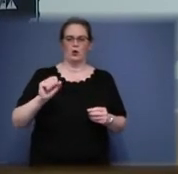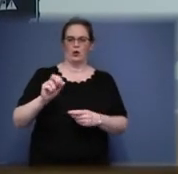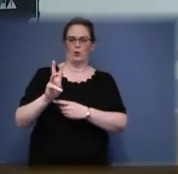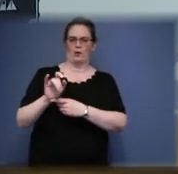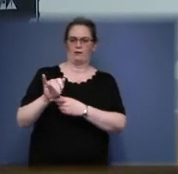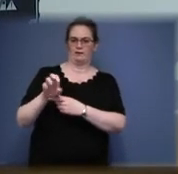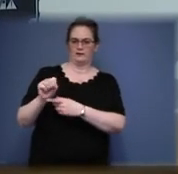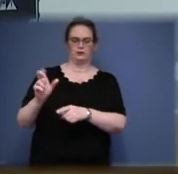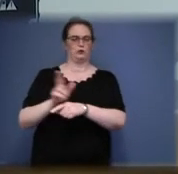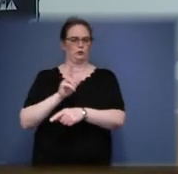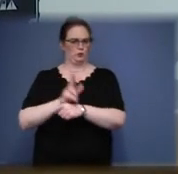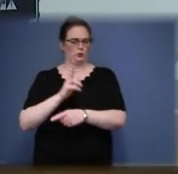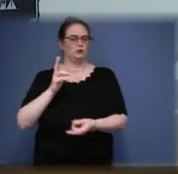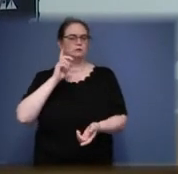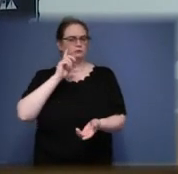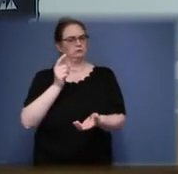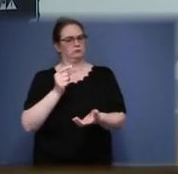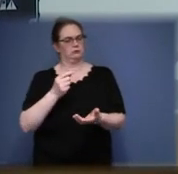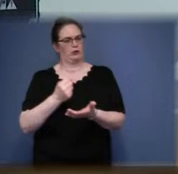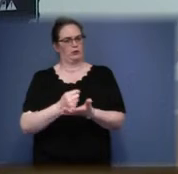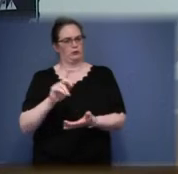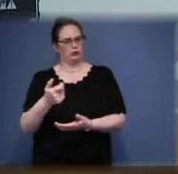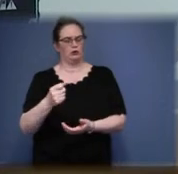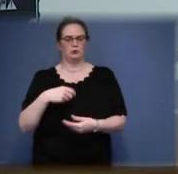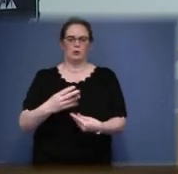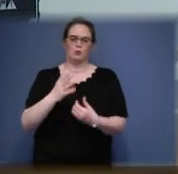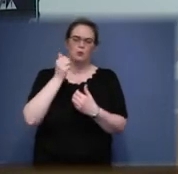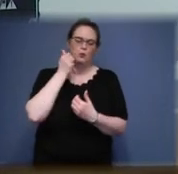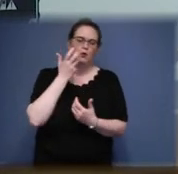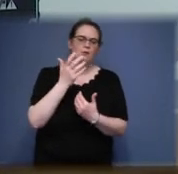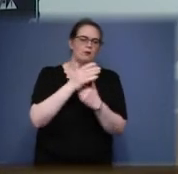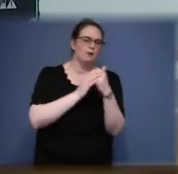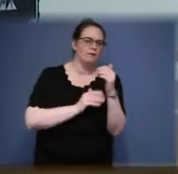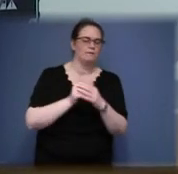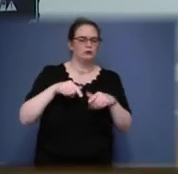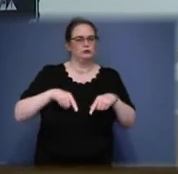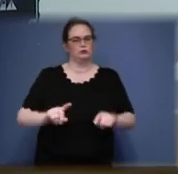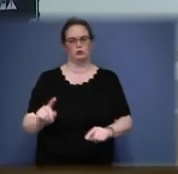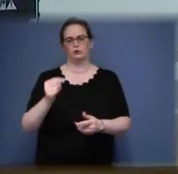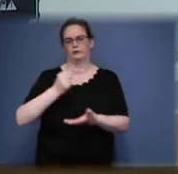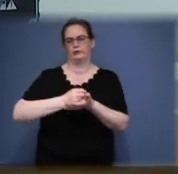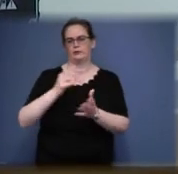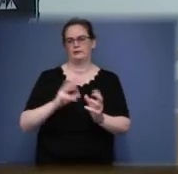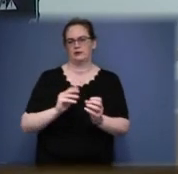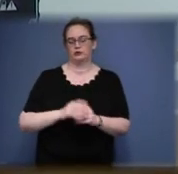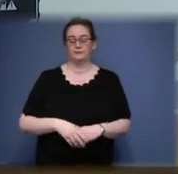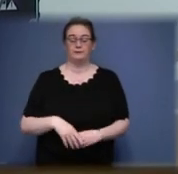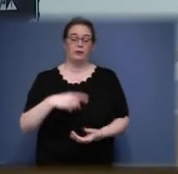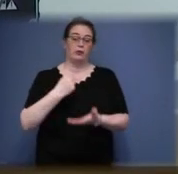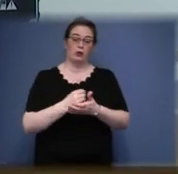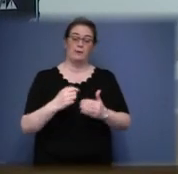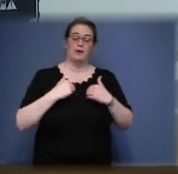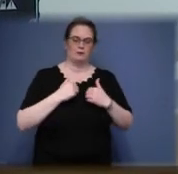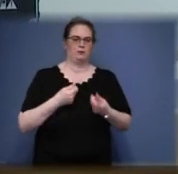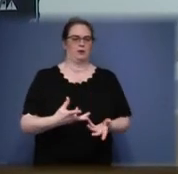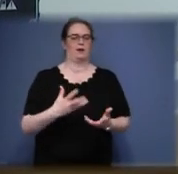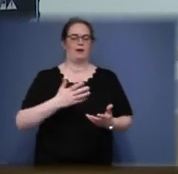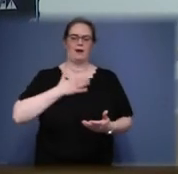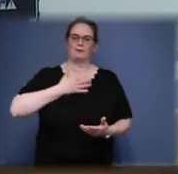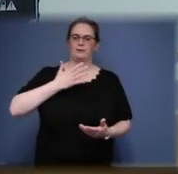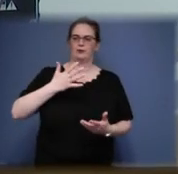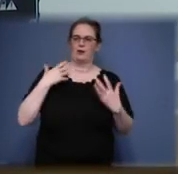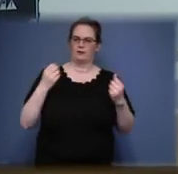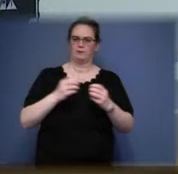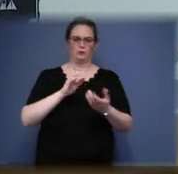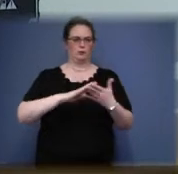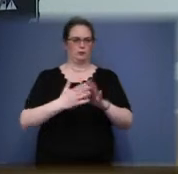utilize therapy dogs to bring warmth and comfort to clients throughout therapy sessions. Whereas therapy animals help create happier, healthier communities